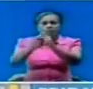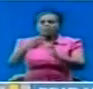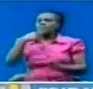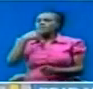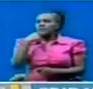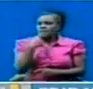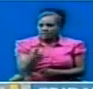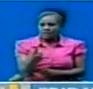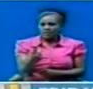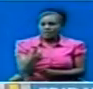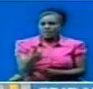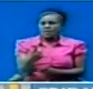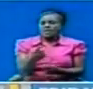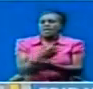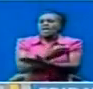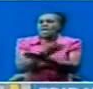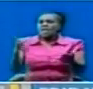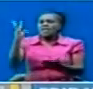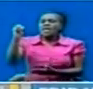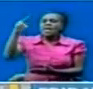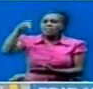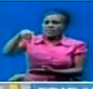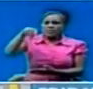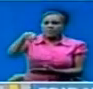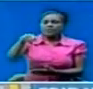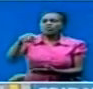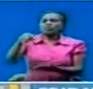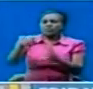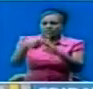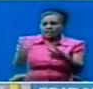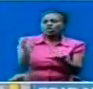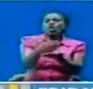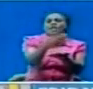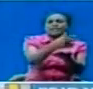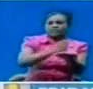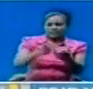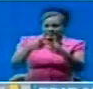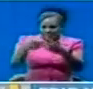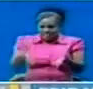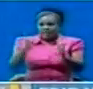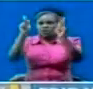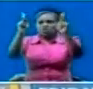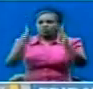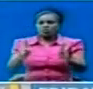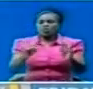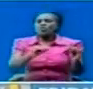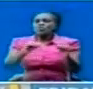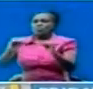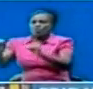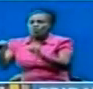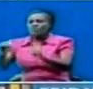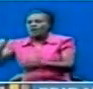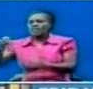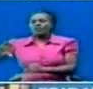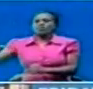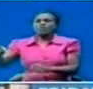decided that every MP is going to the ground to start collecting signatures. We have started with Kisumu. And we want to move to all the constituencies.